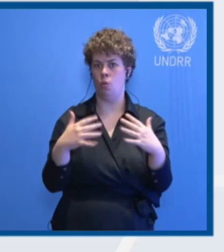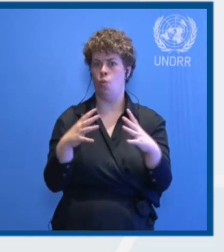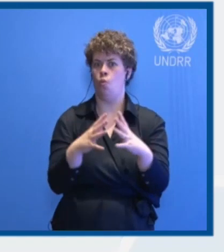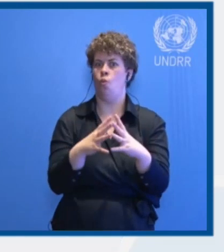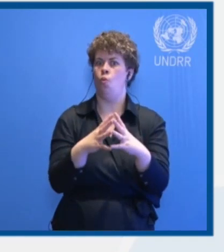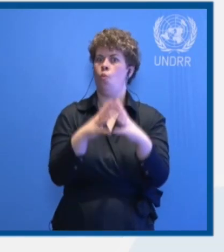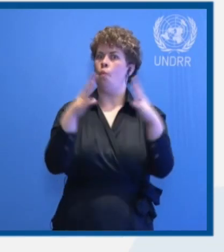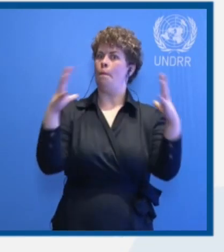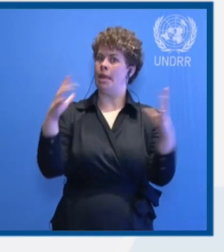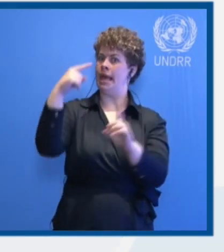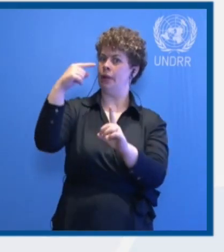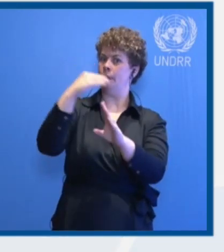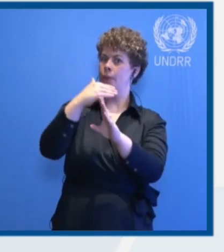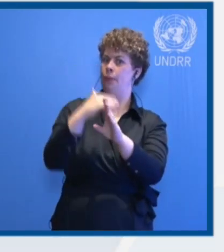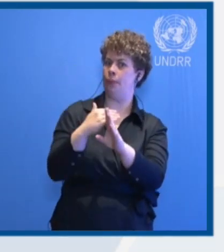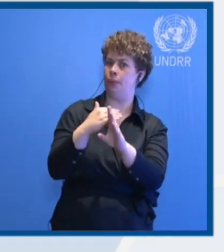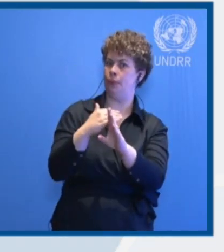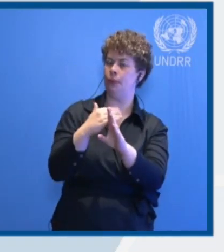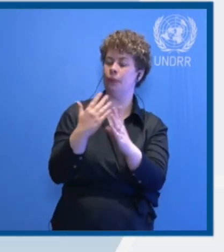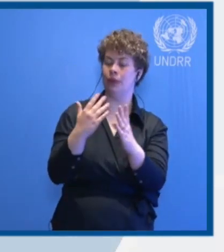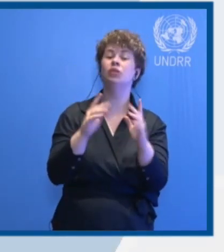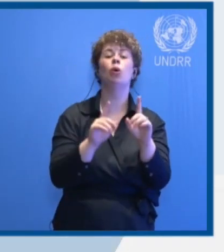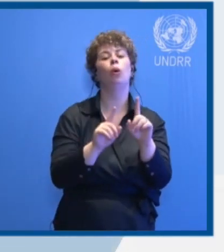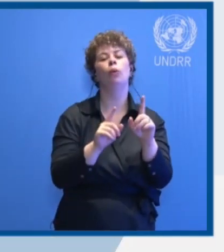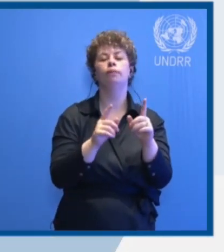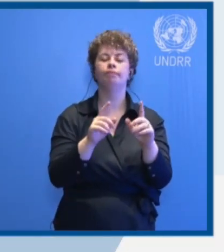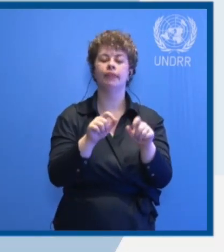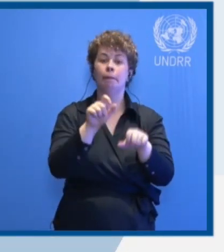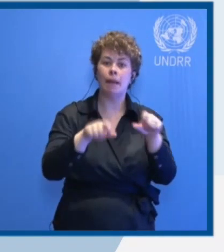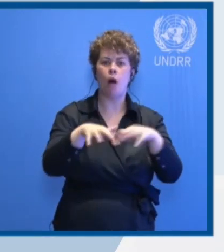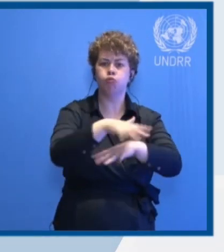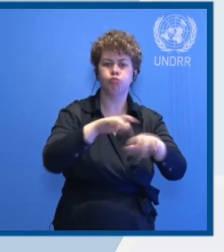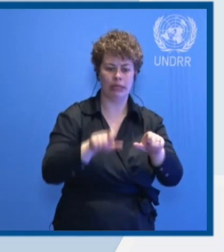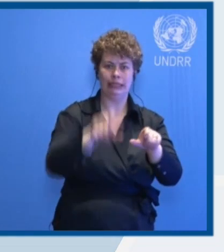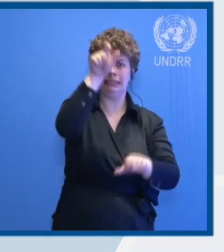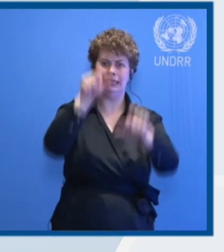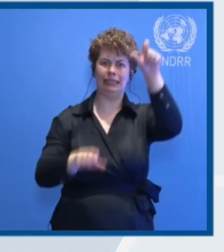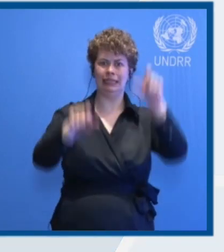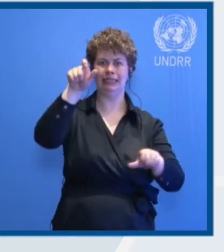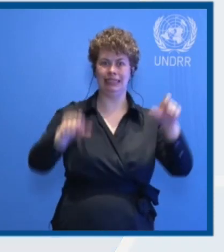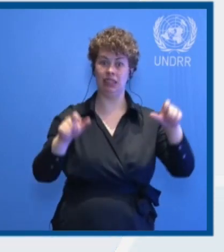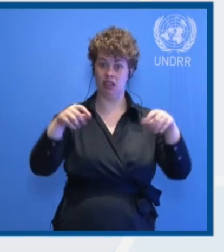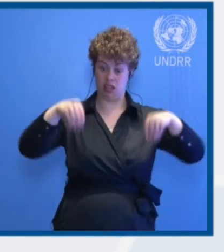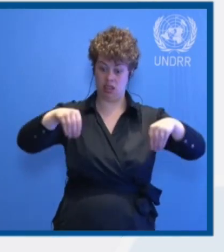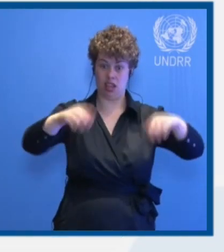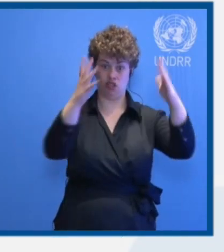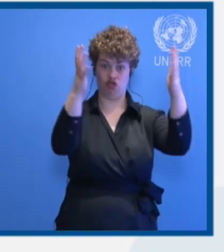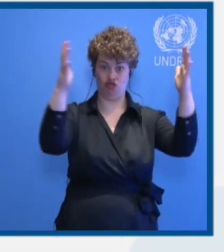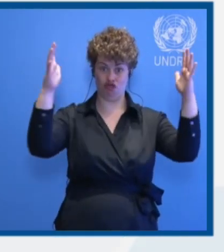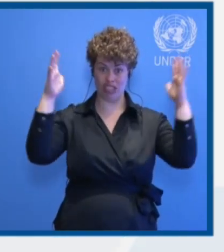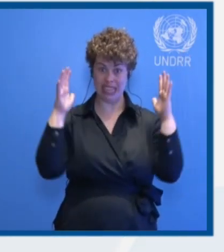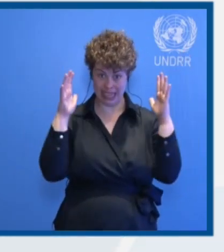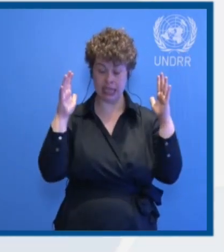of the world's mega cities would then generate 482 million in health cost savings as